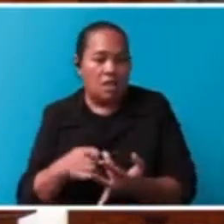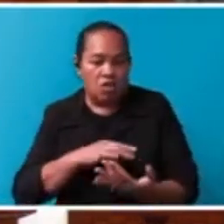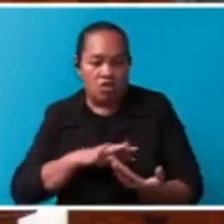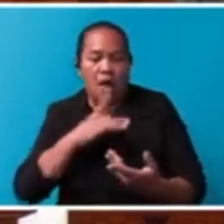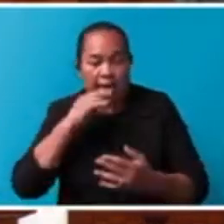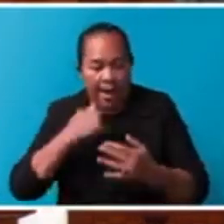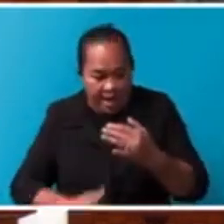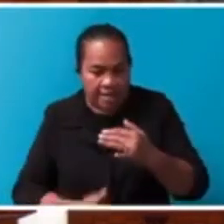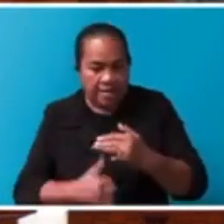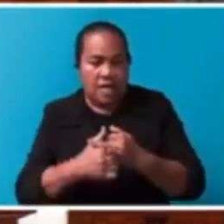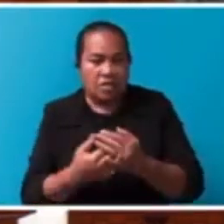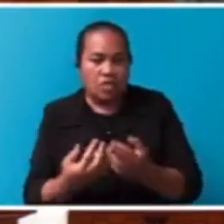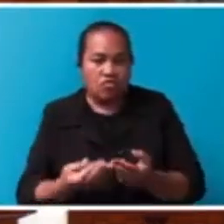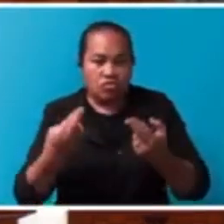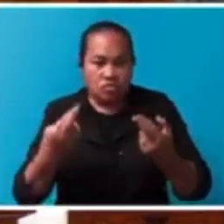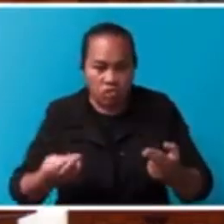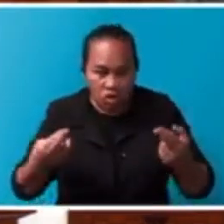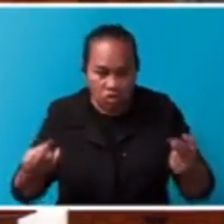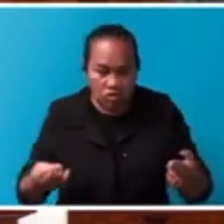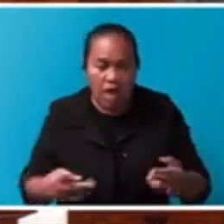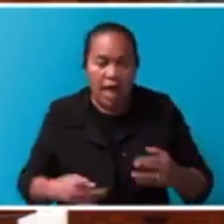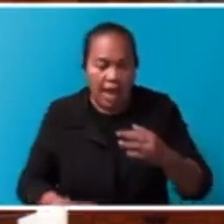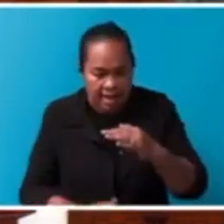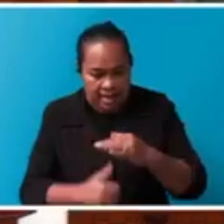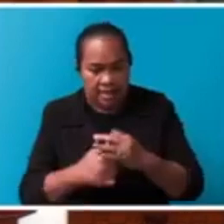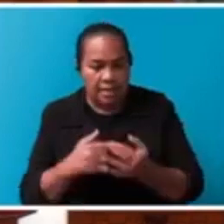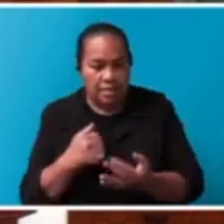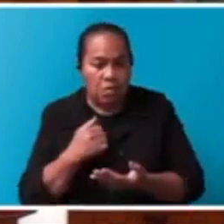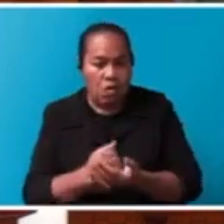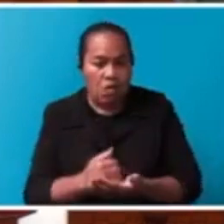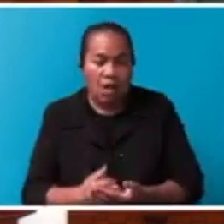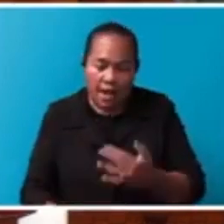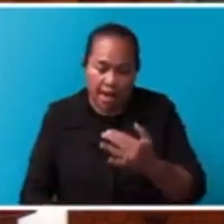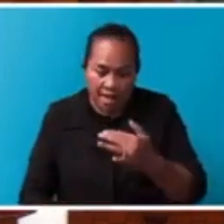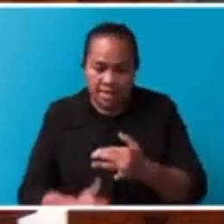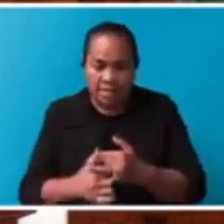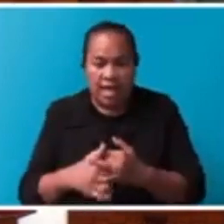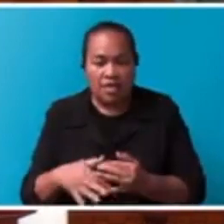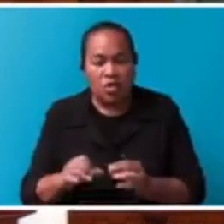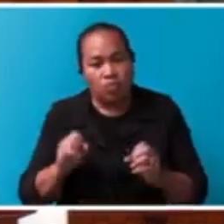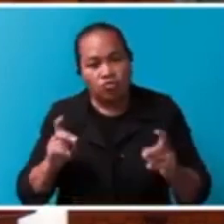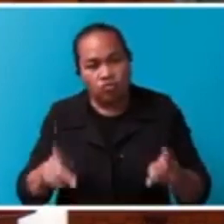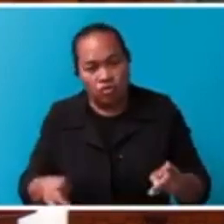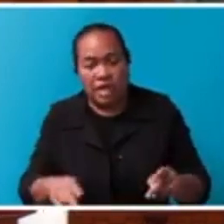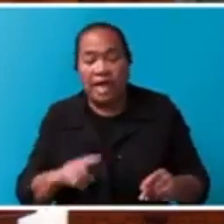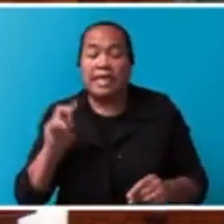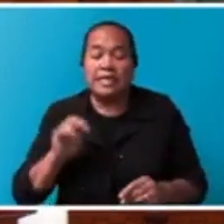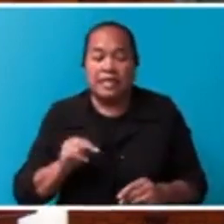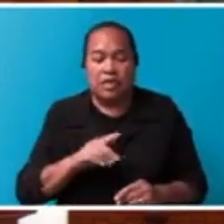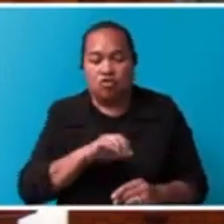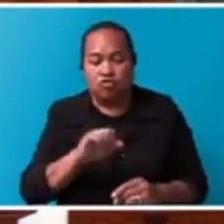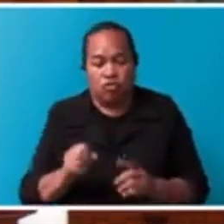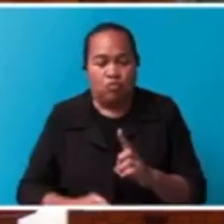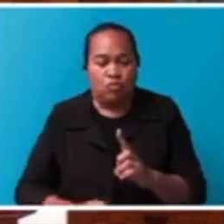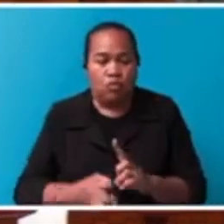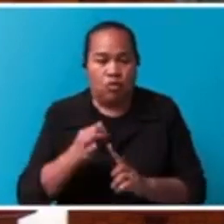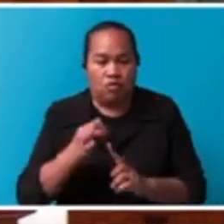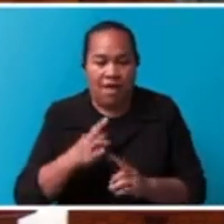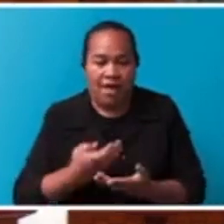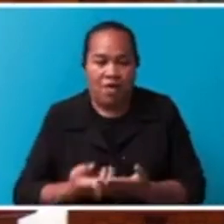resources, support, and opportunities needed to improve their economic well-being.